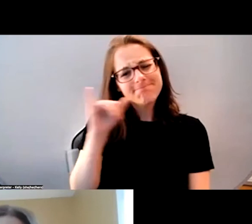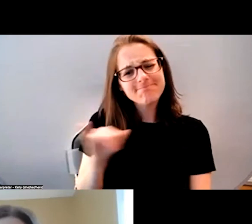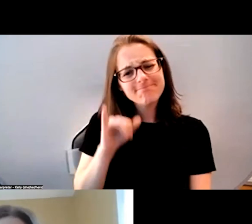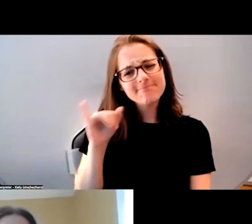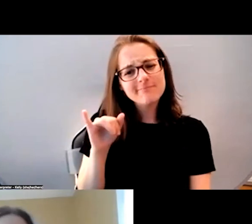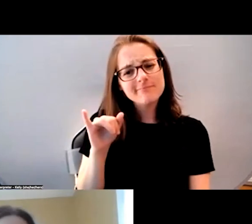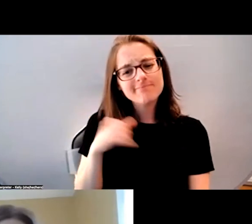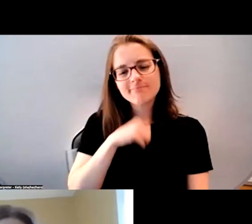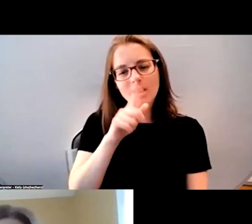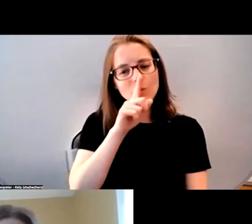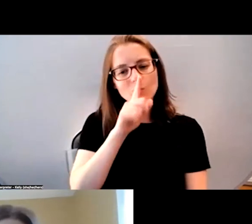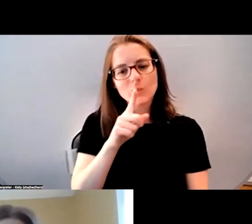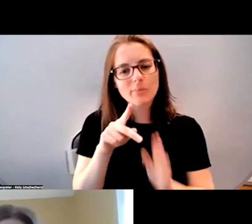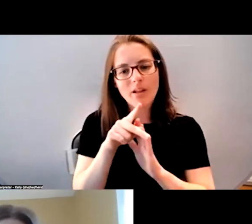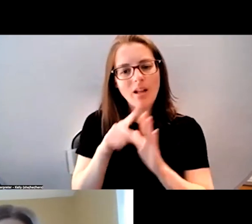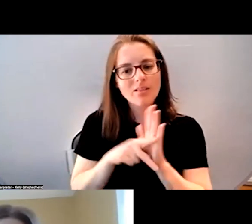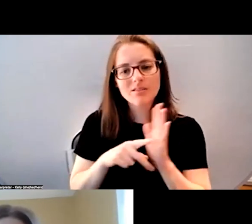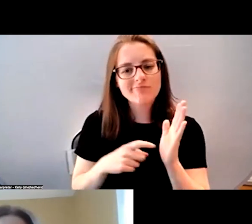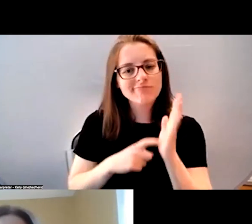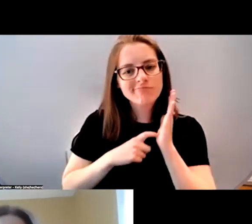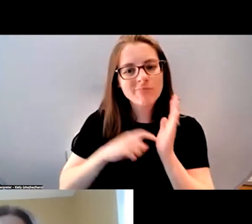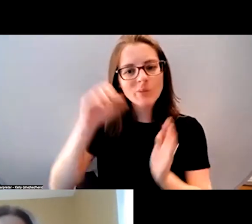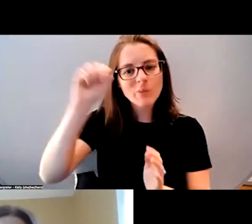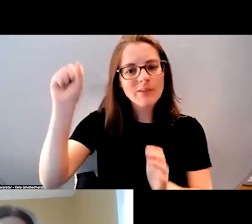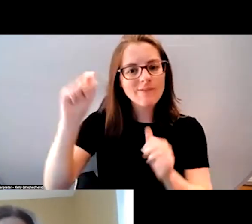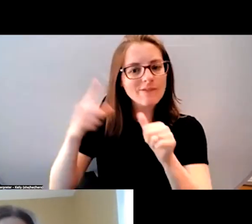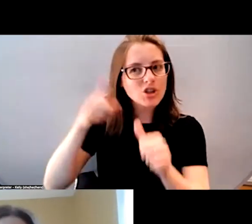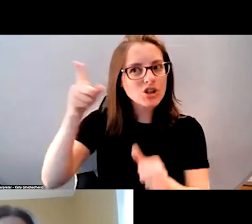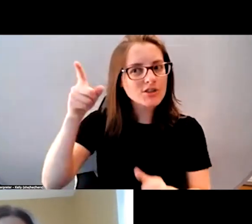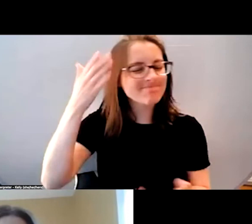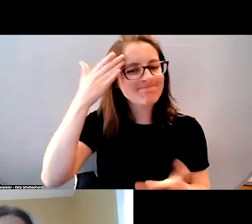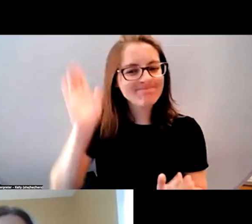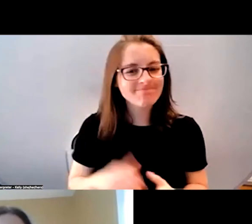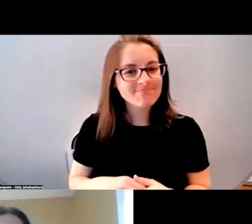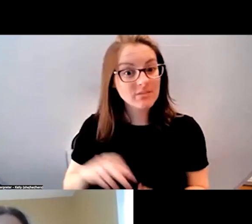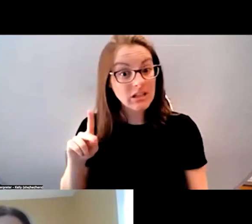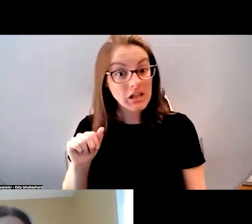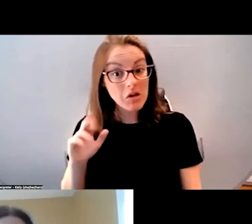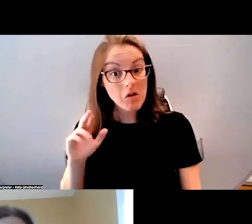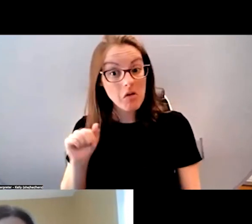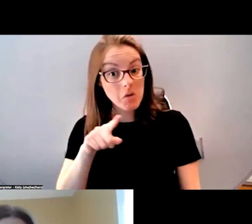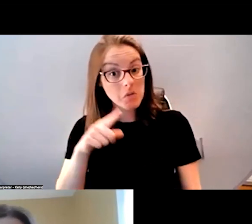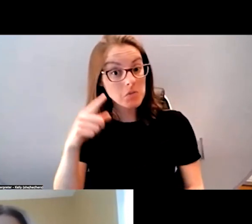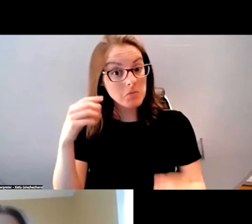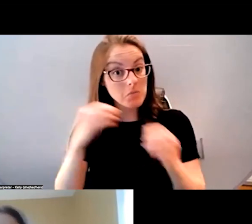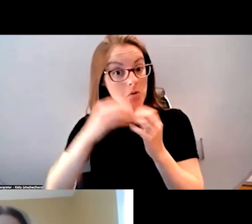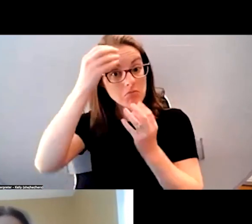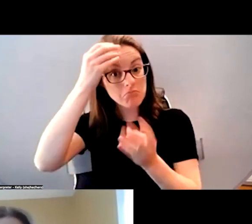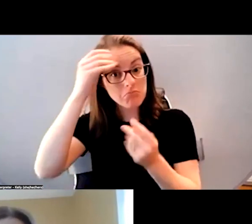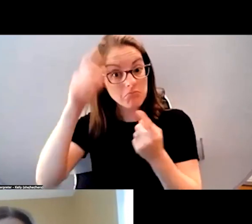same policy that it has to be changed with Social Security. Kara, I don't know if you know anything more about that.